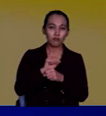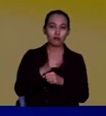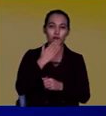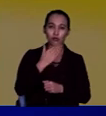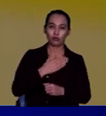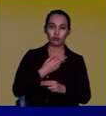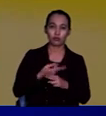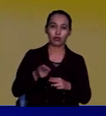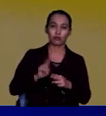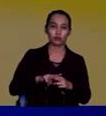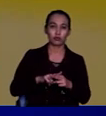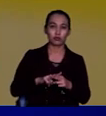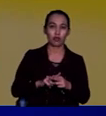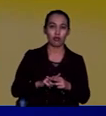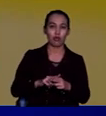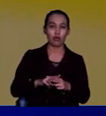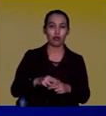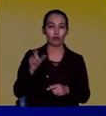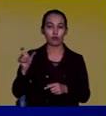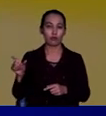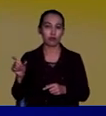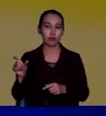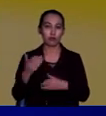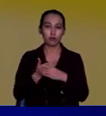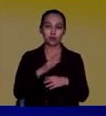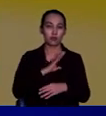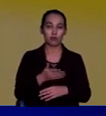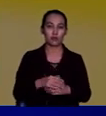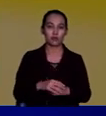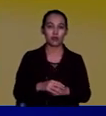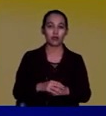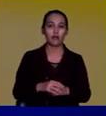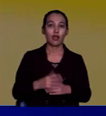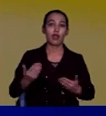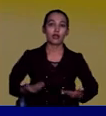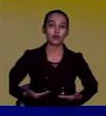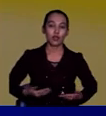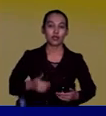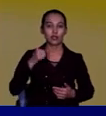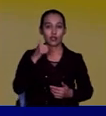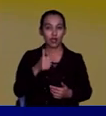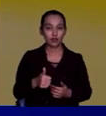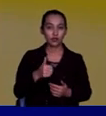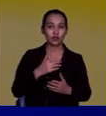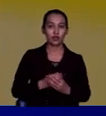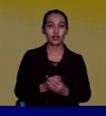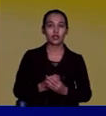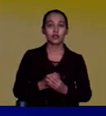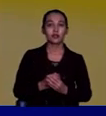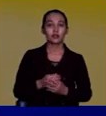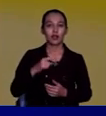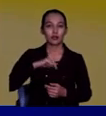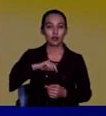maqsadiga erishmadi. Siz esa hayotda albatta yaxshi fazilatlarga ega bo'lishni, olijanoblik